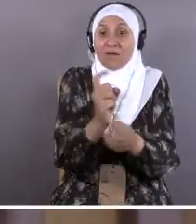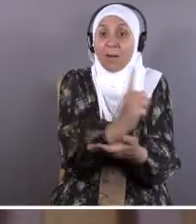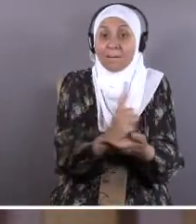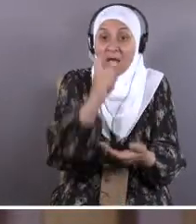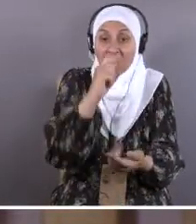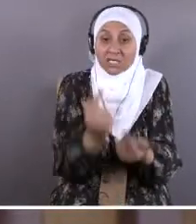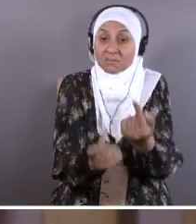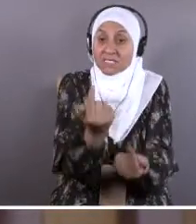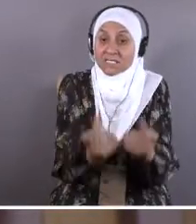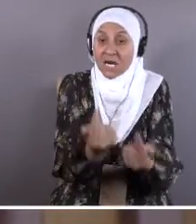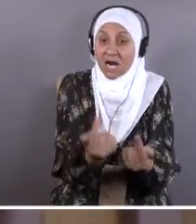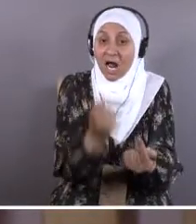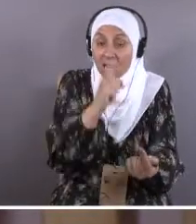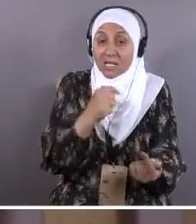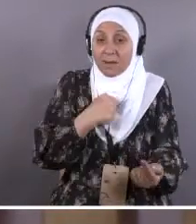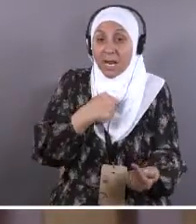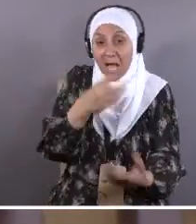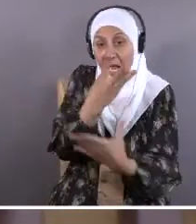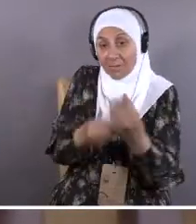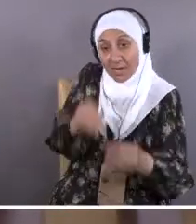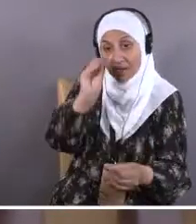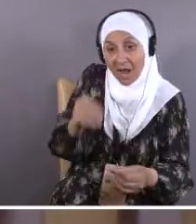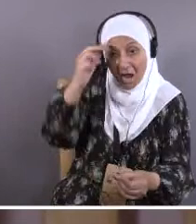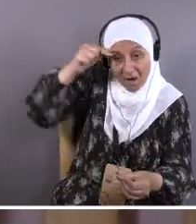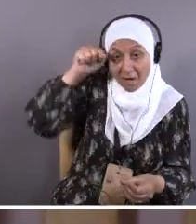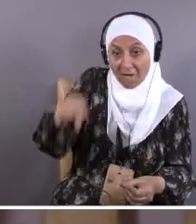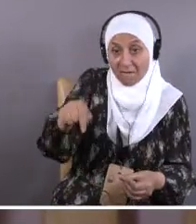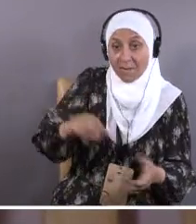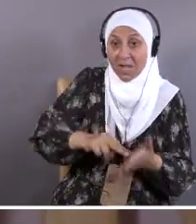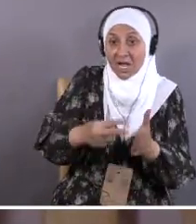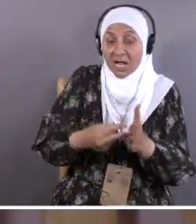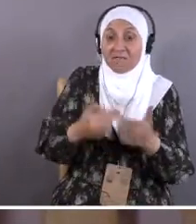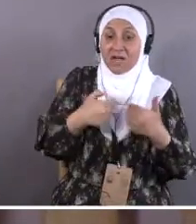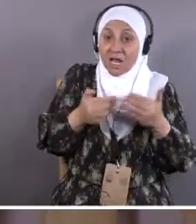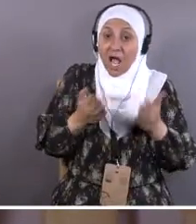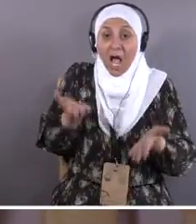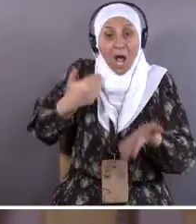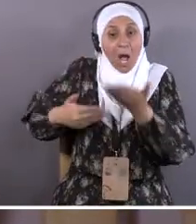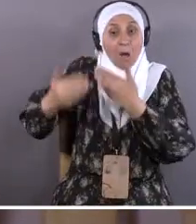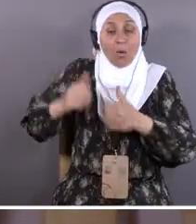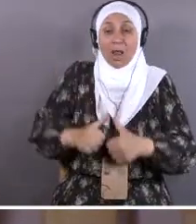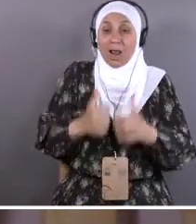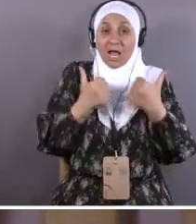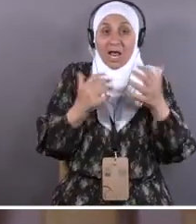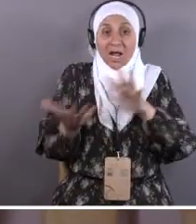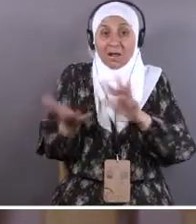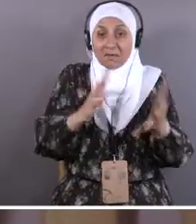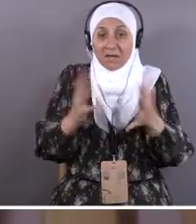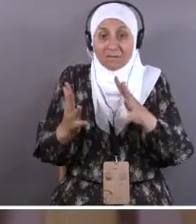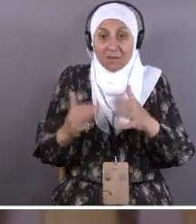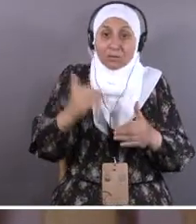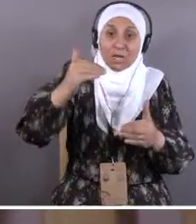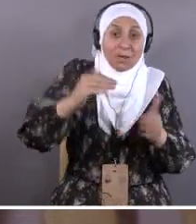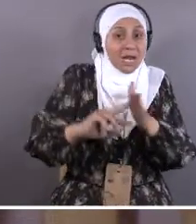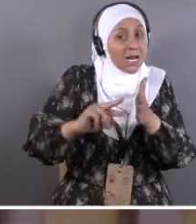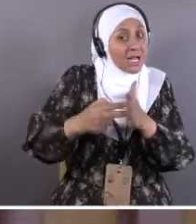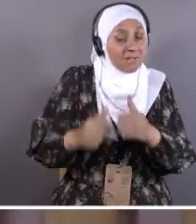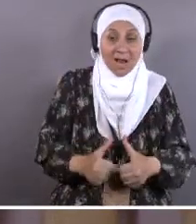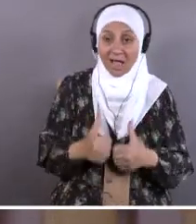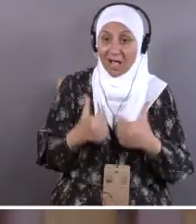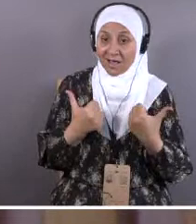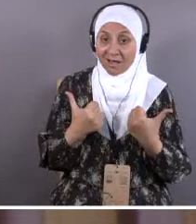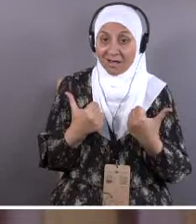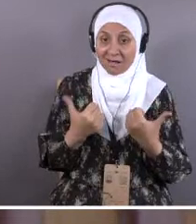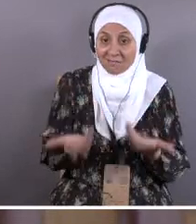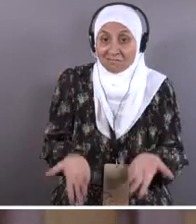not exist, there is no environment. We have to preserve the environment. We have to plant. We have to tell our kids how we lived and how we're going to